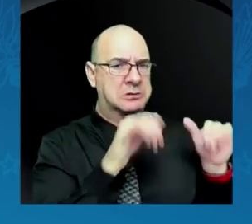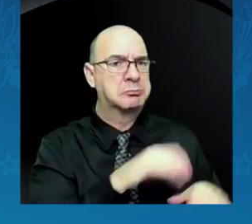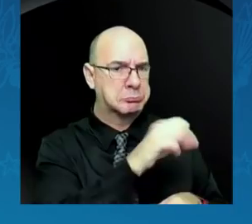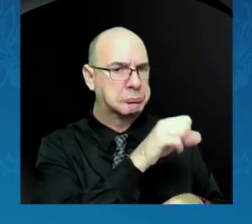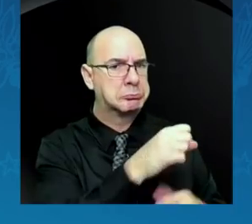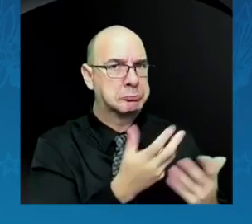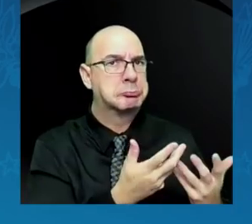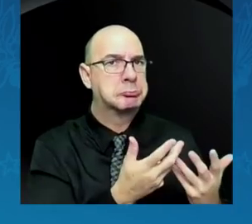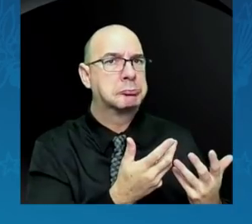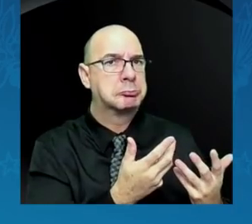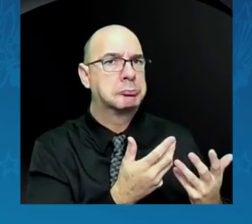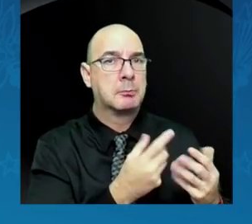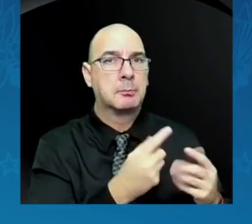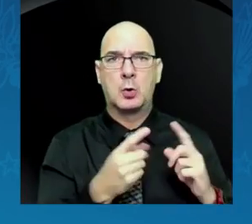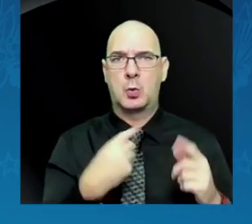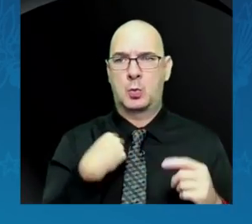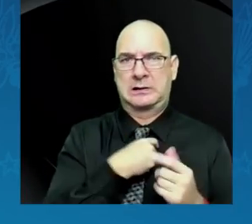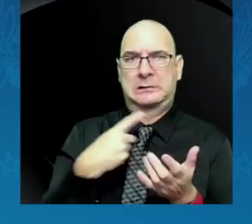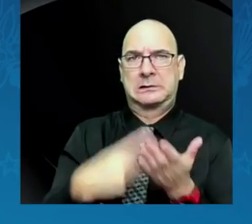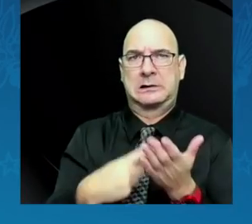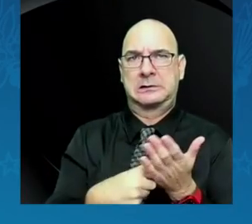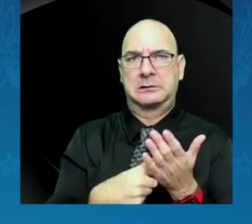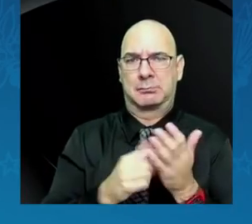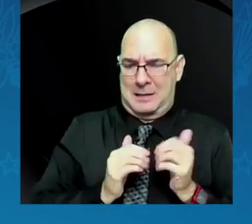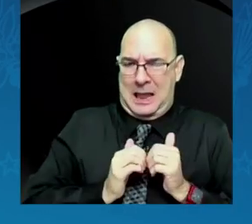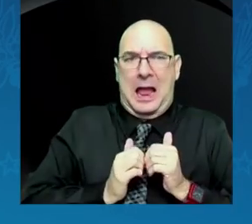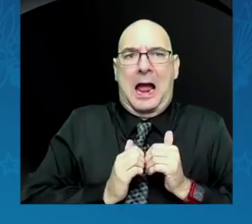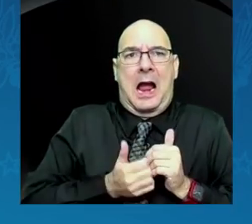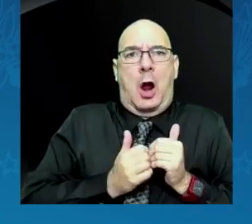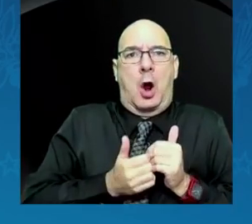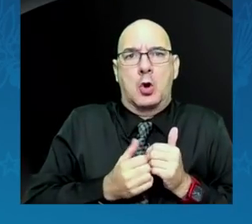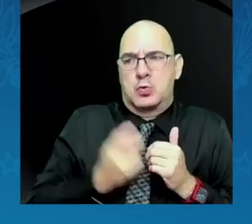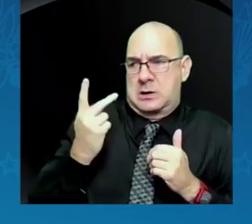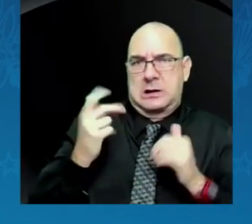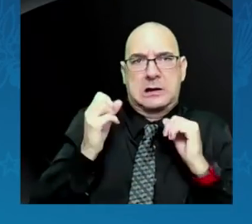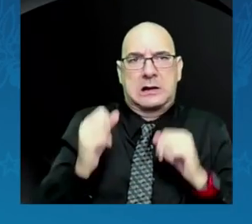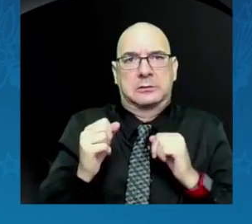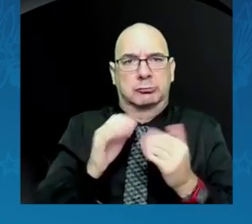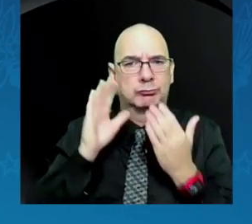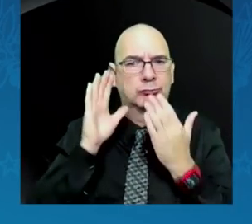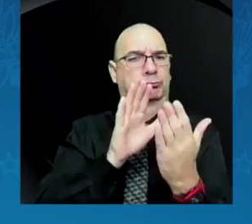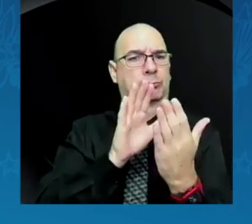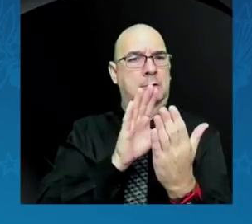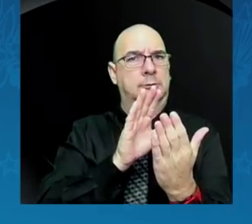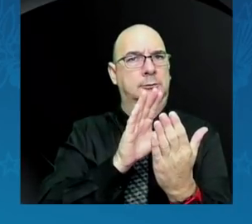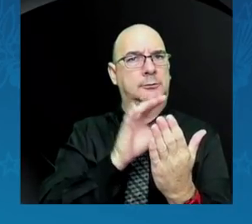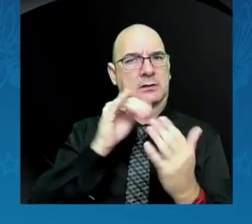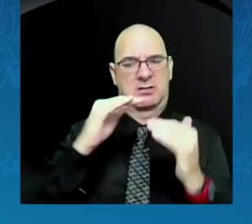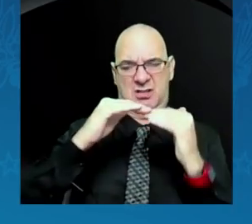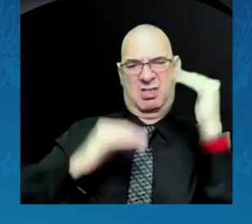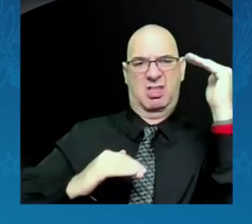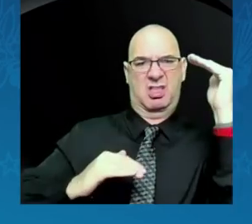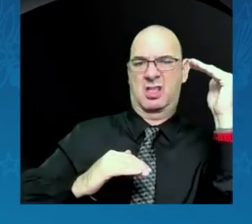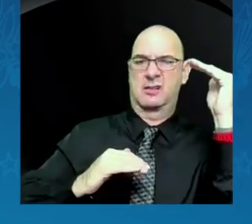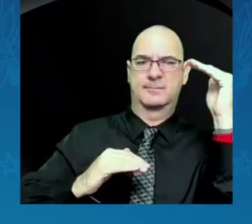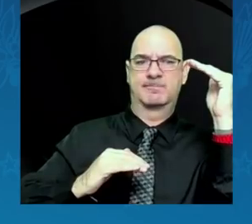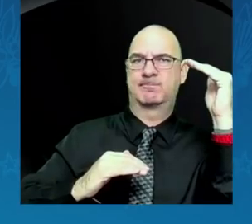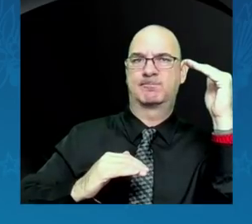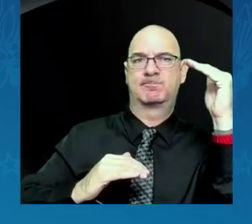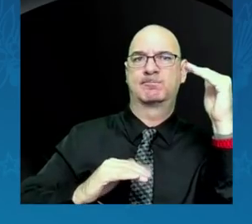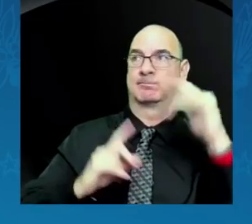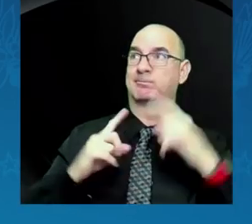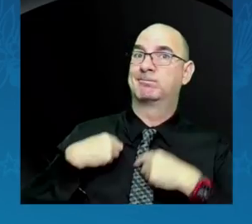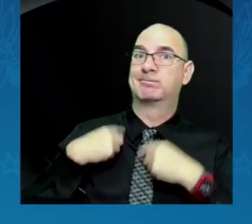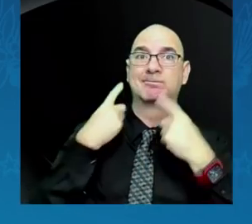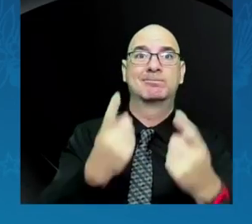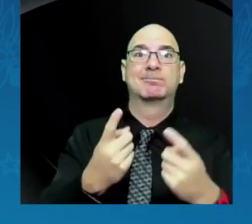what we can do together to address these inequities and the inequality that has existed since the beginning of time